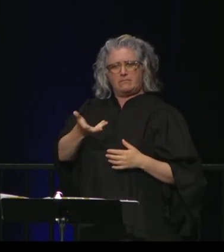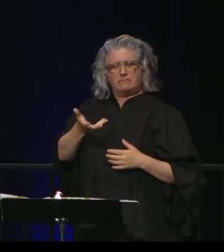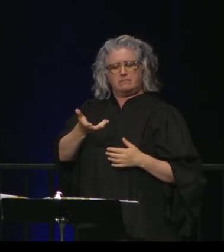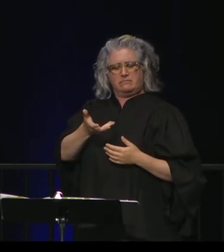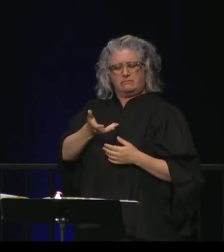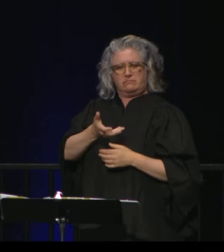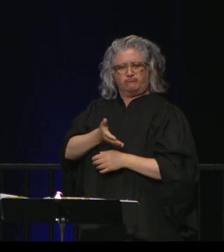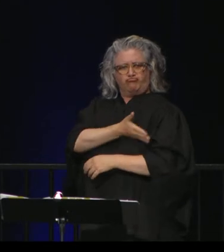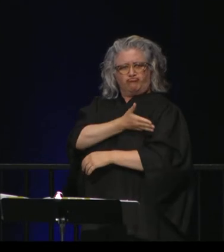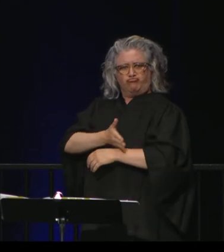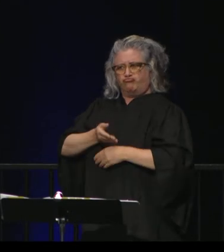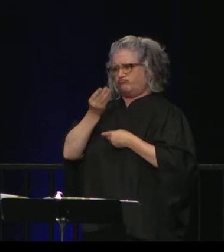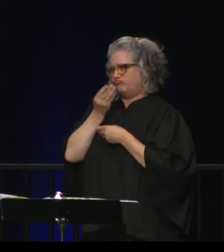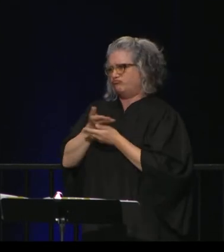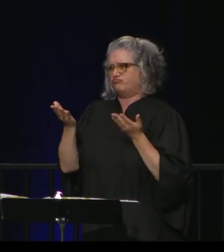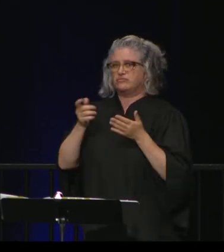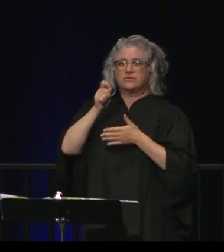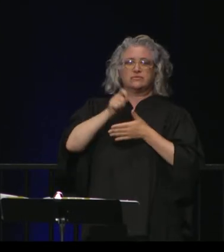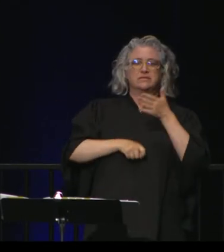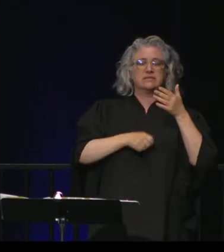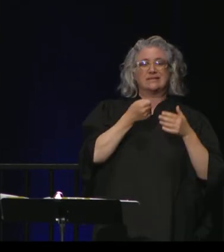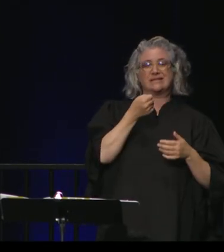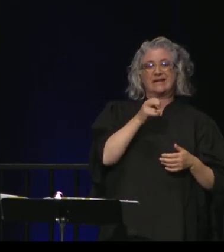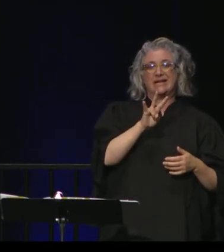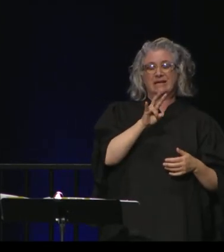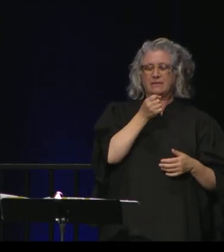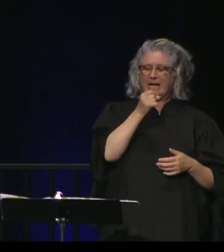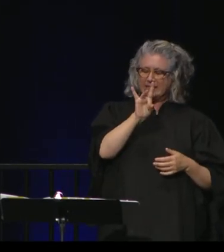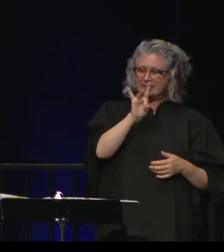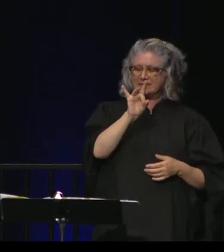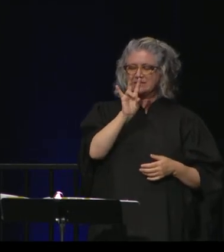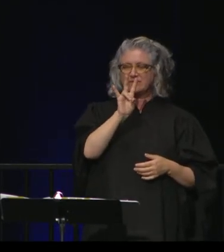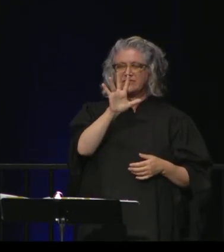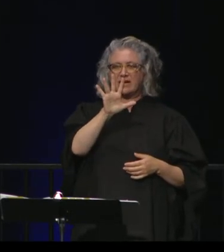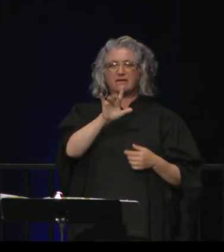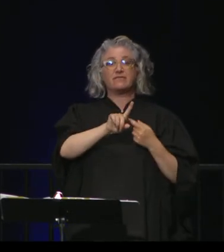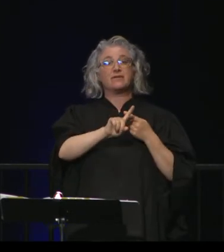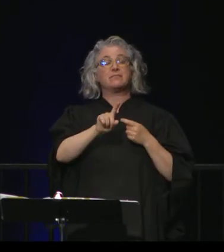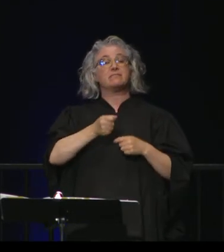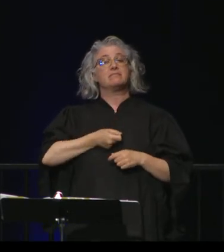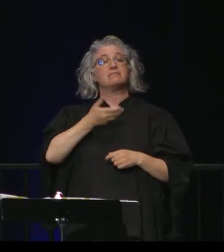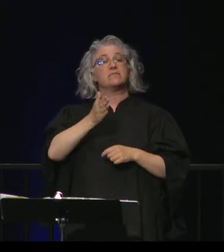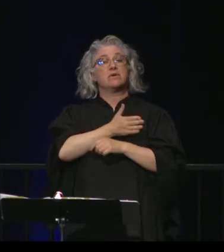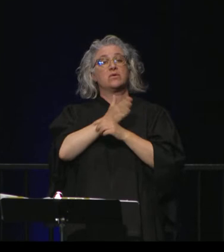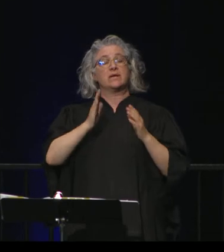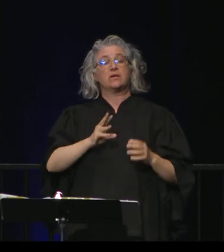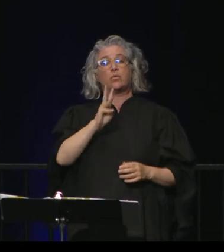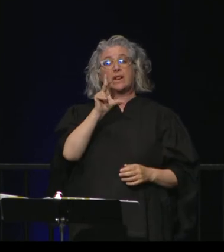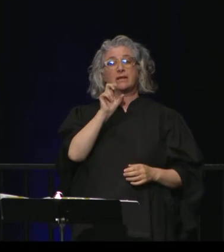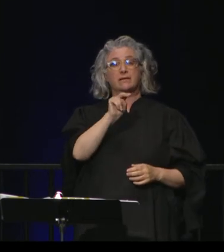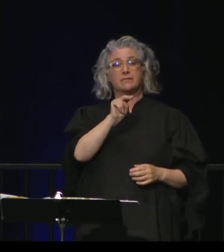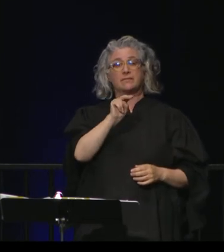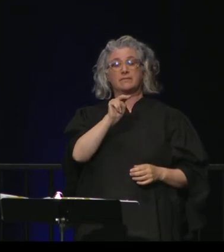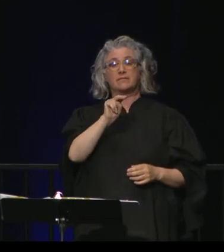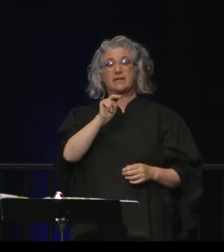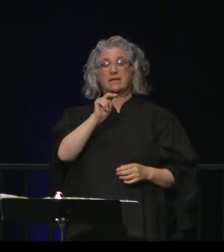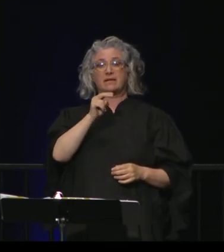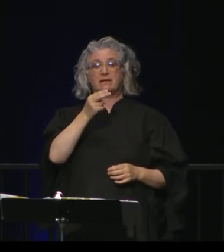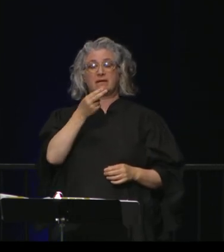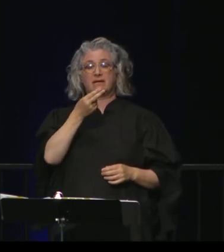written in 1875 by the poet William Ernest Henley. The poem was later